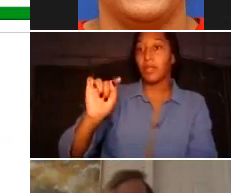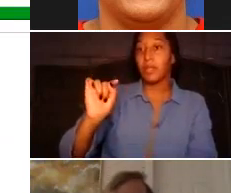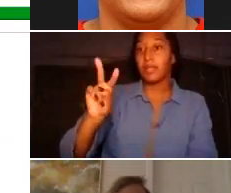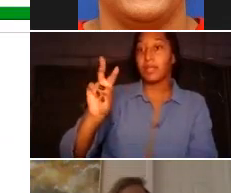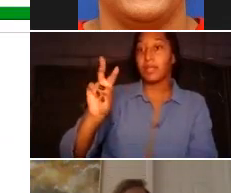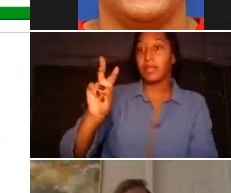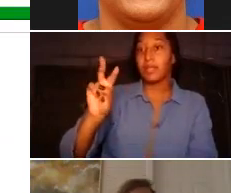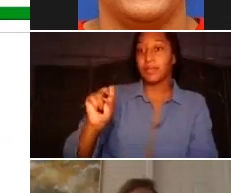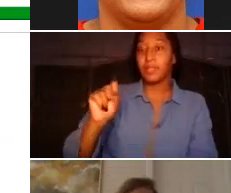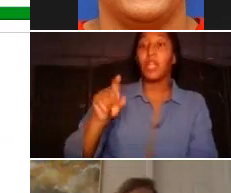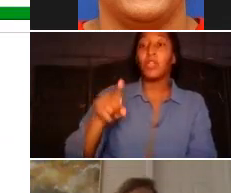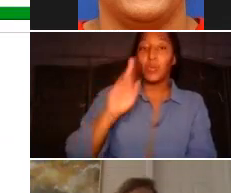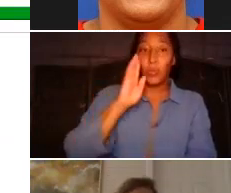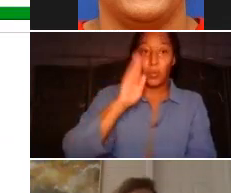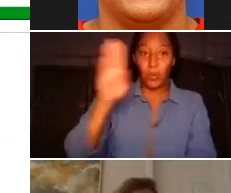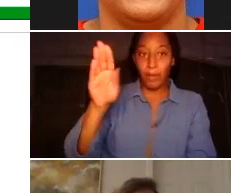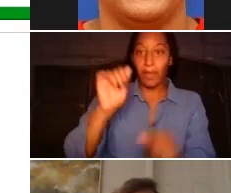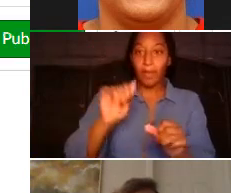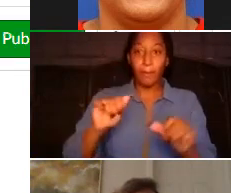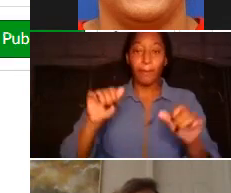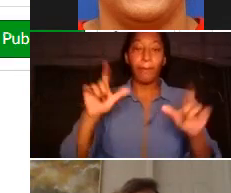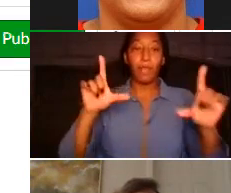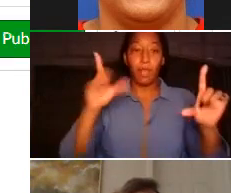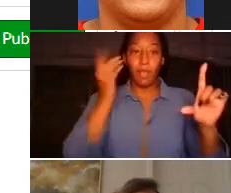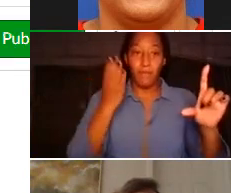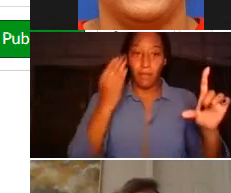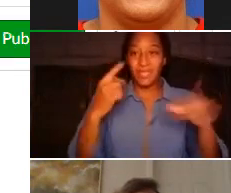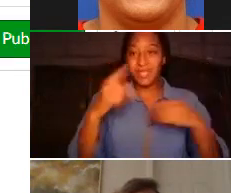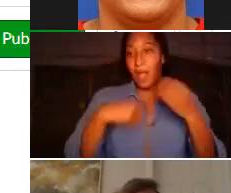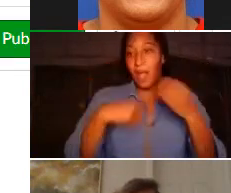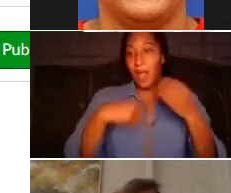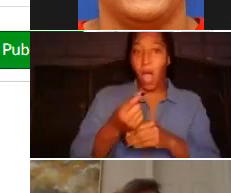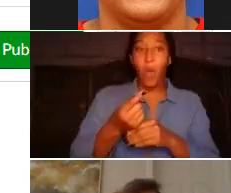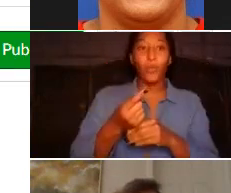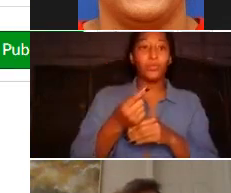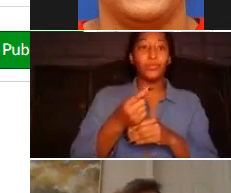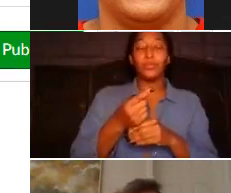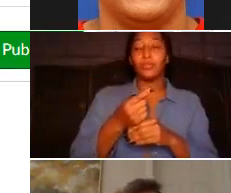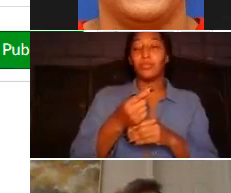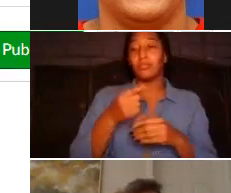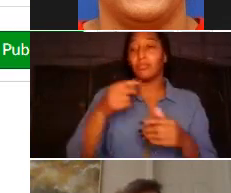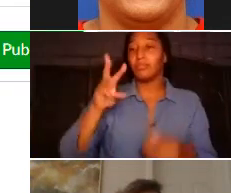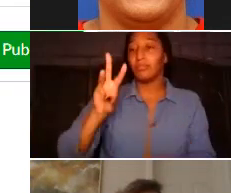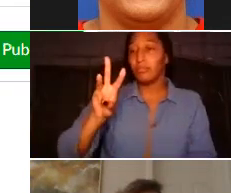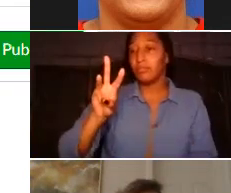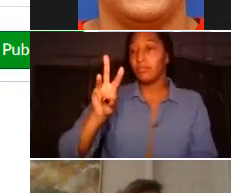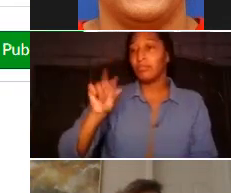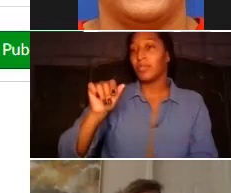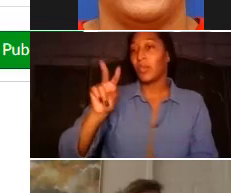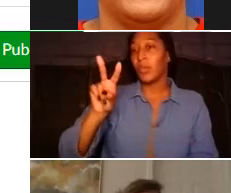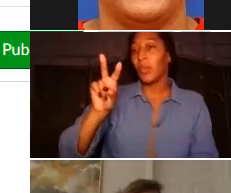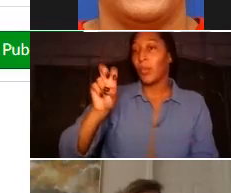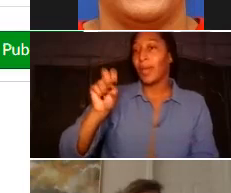and waves is kind of a big broad